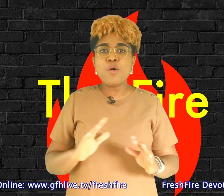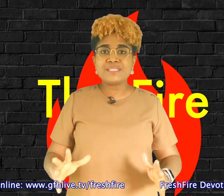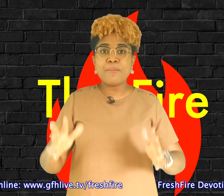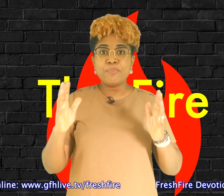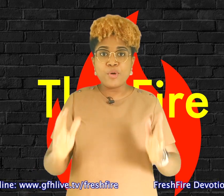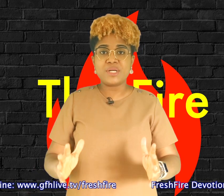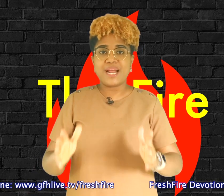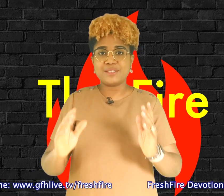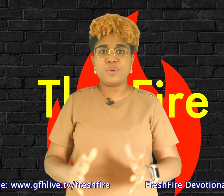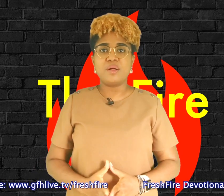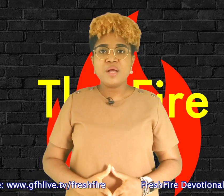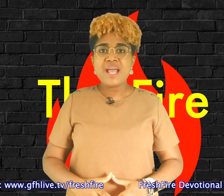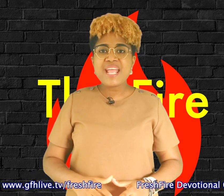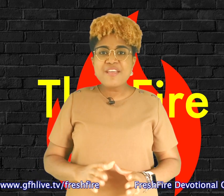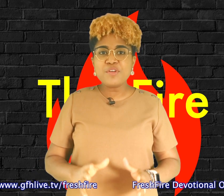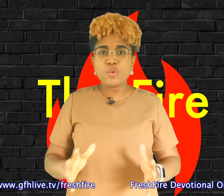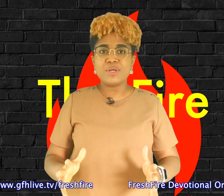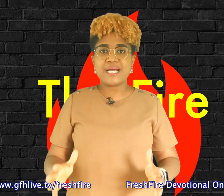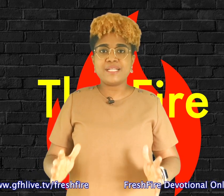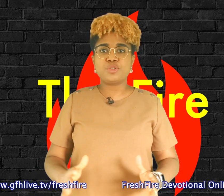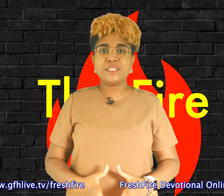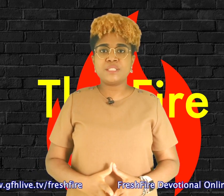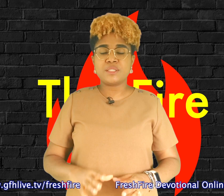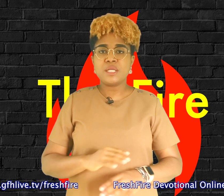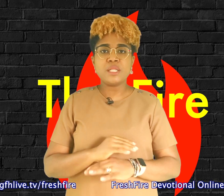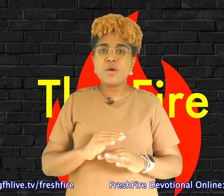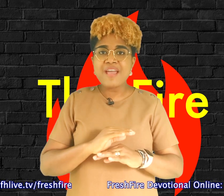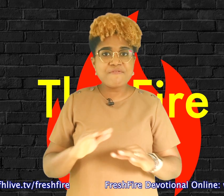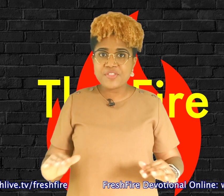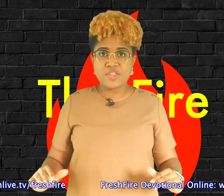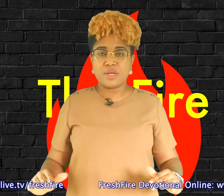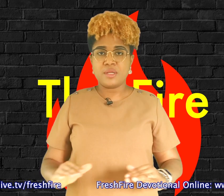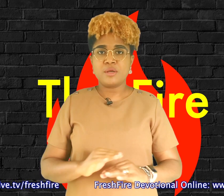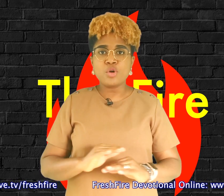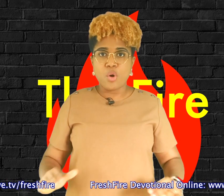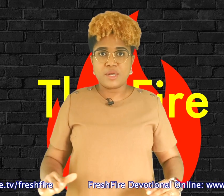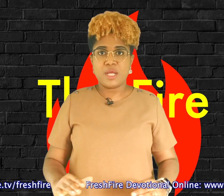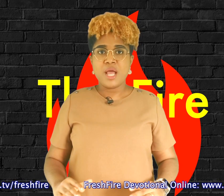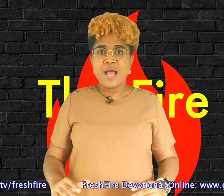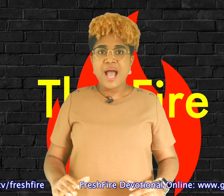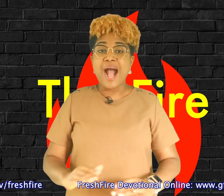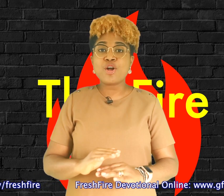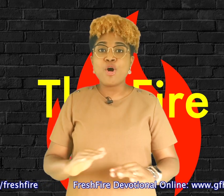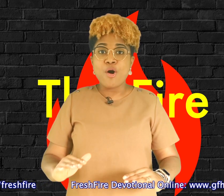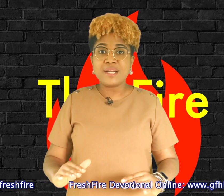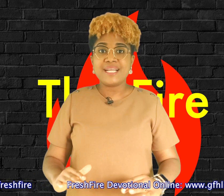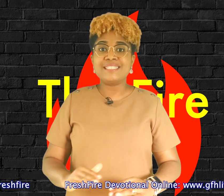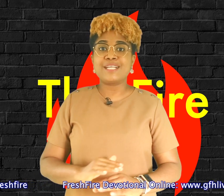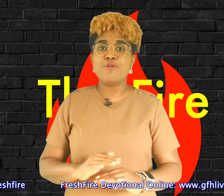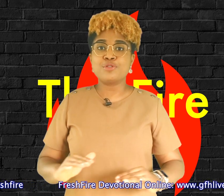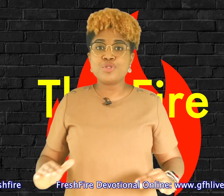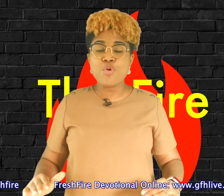the altar burned as well. Even the water in the trenches, everything gone. Our